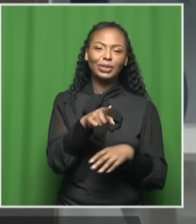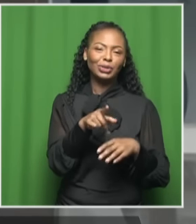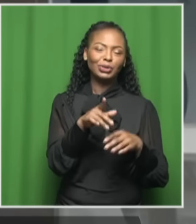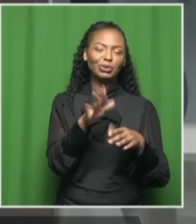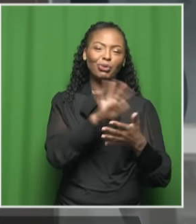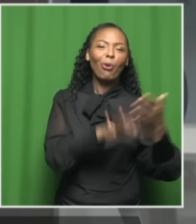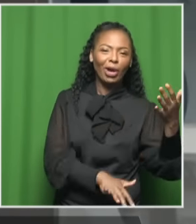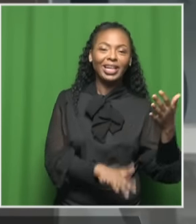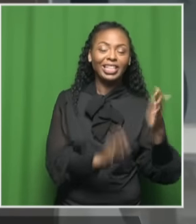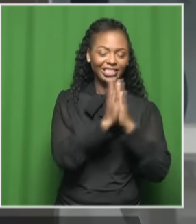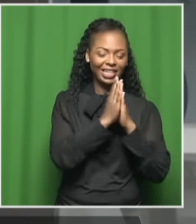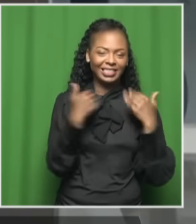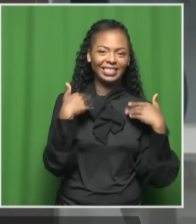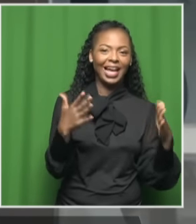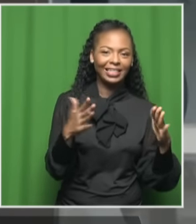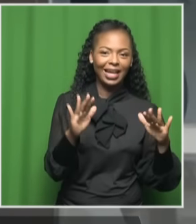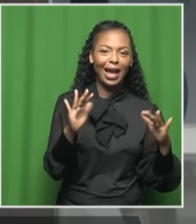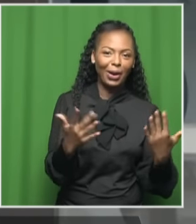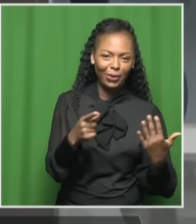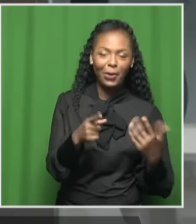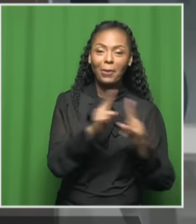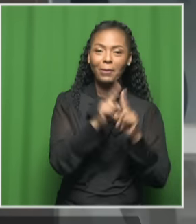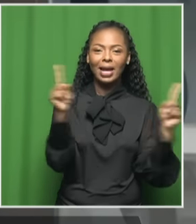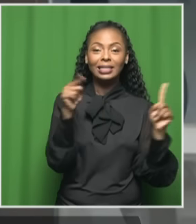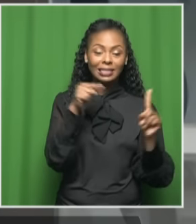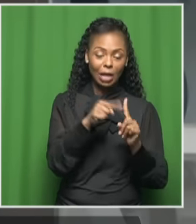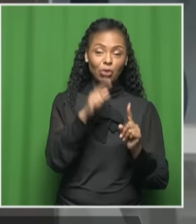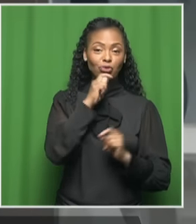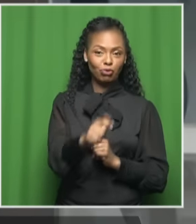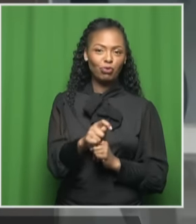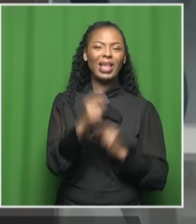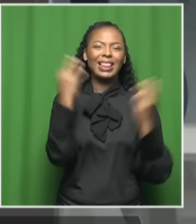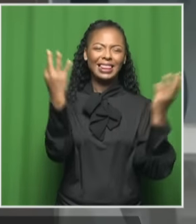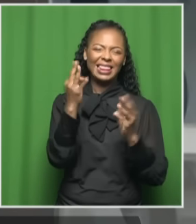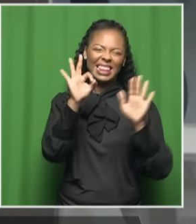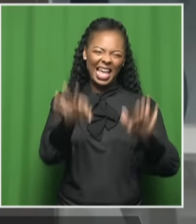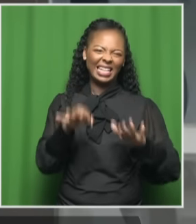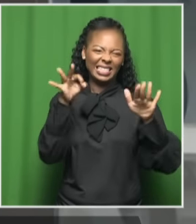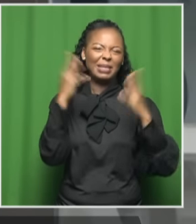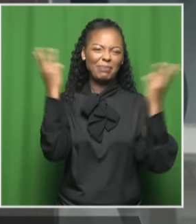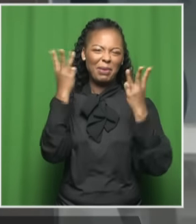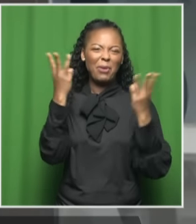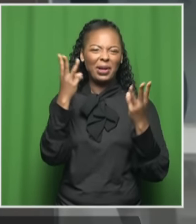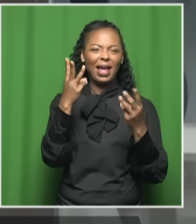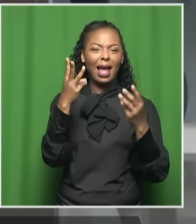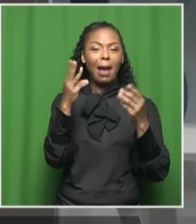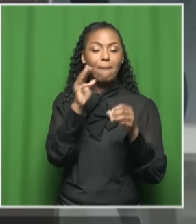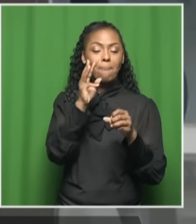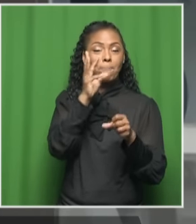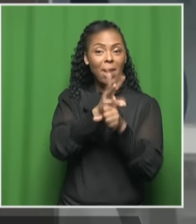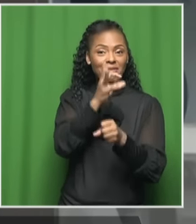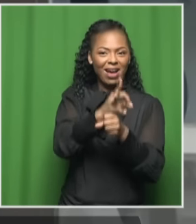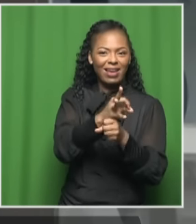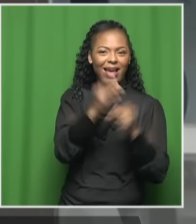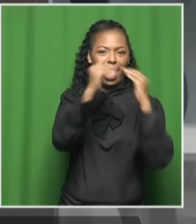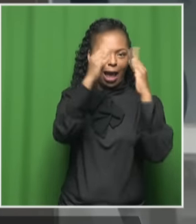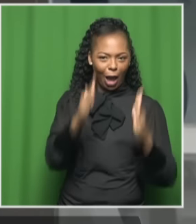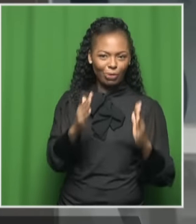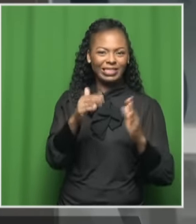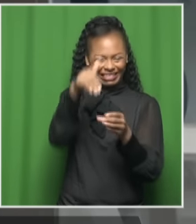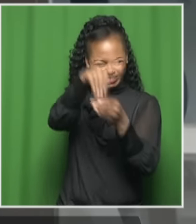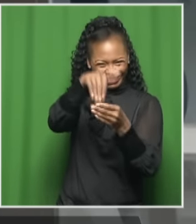But indeed, it started with about 13 people in his father's mother's house. And they thought probably this is one